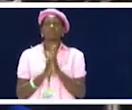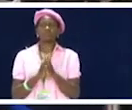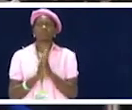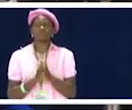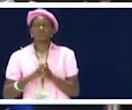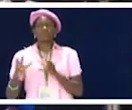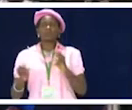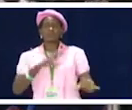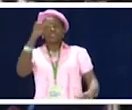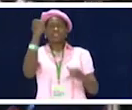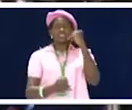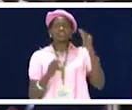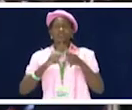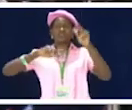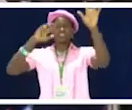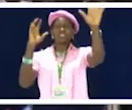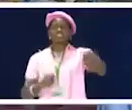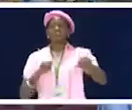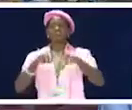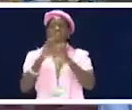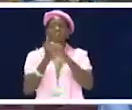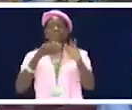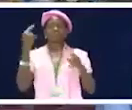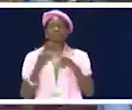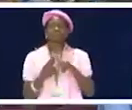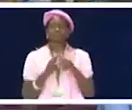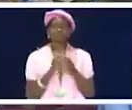Put an end to this